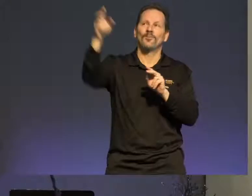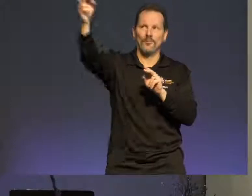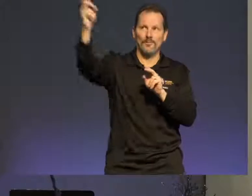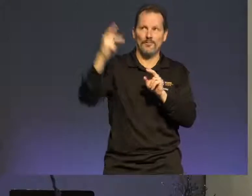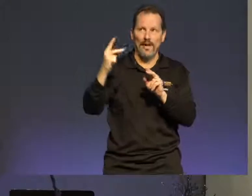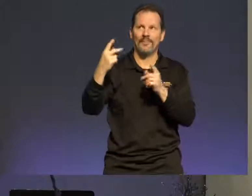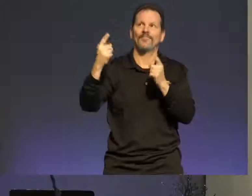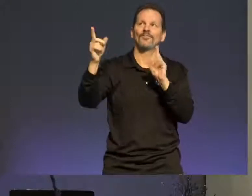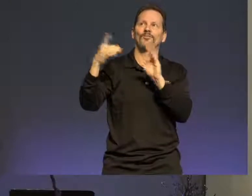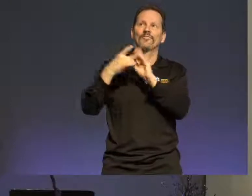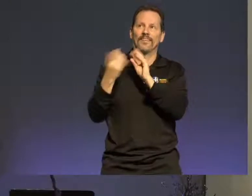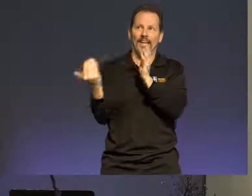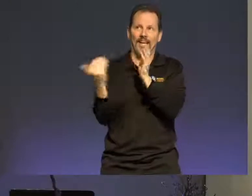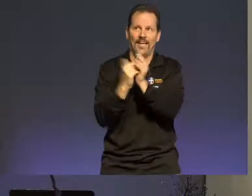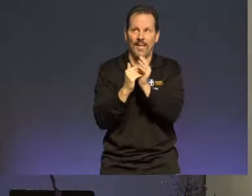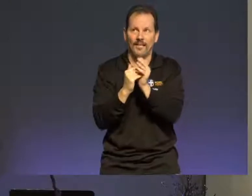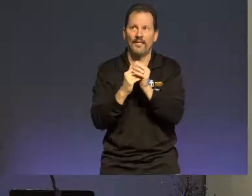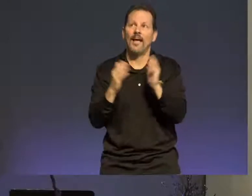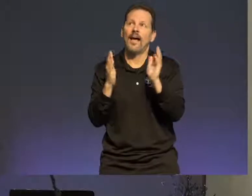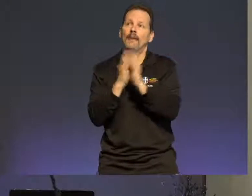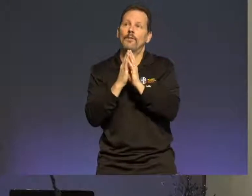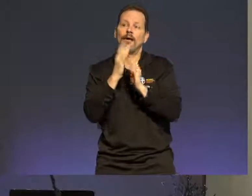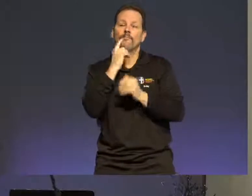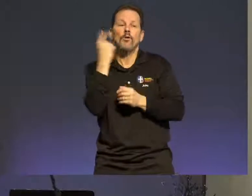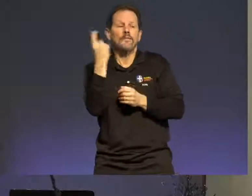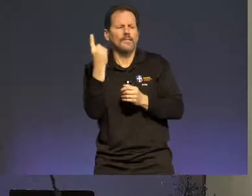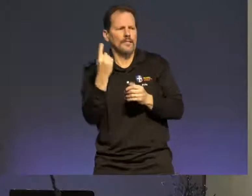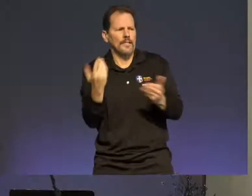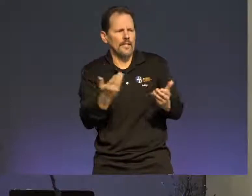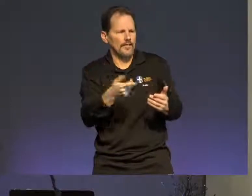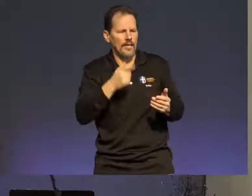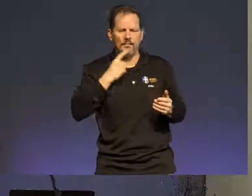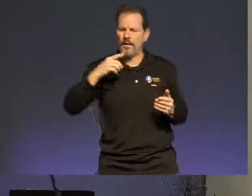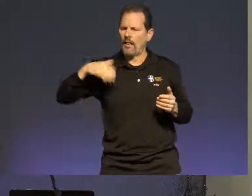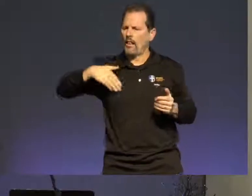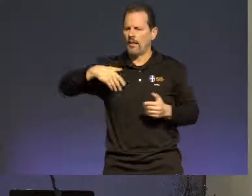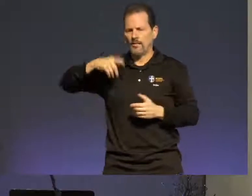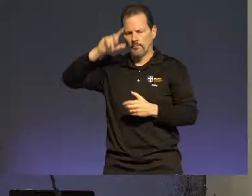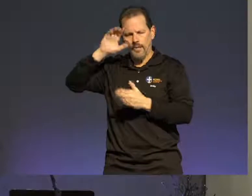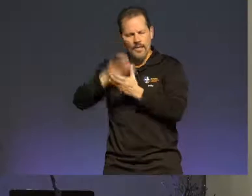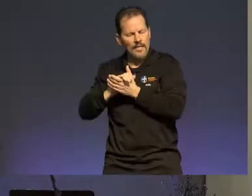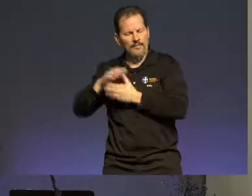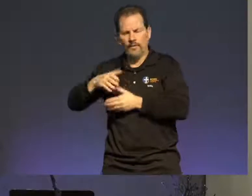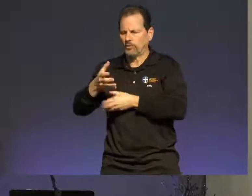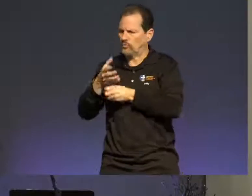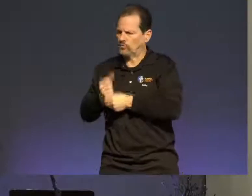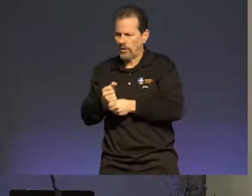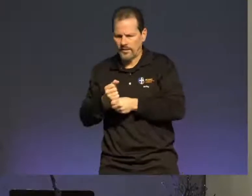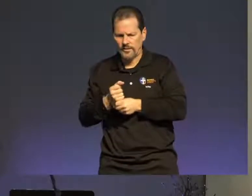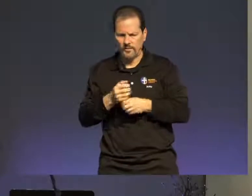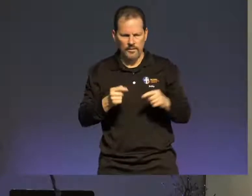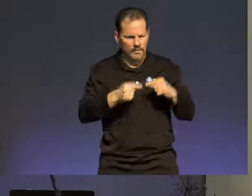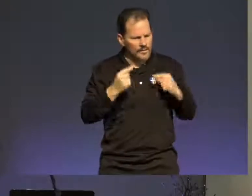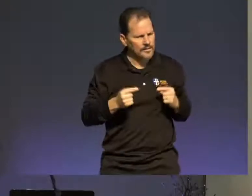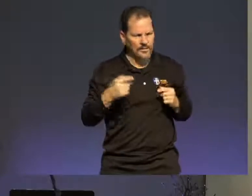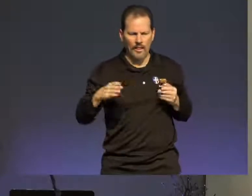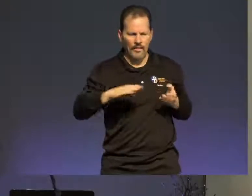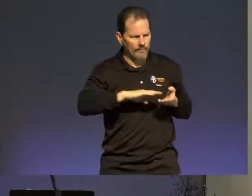you. The person who doesn't know you for the forgiveness of their sins. Lord, I pray now that you might speak a word into their